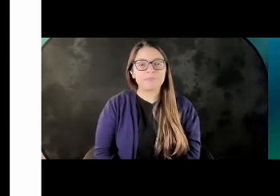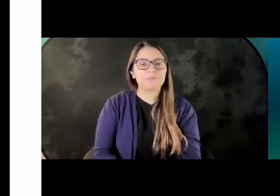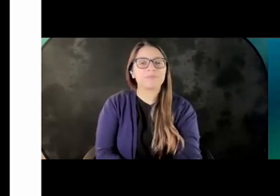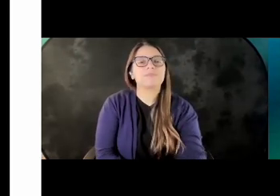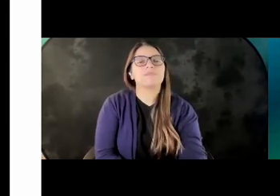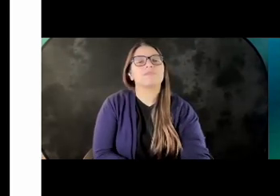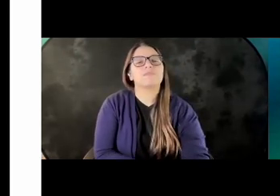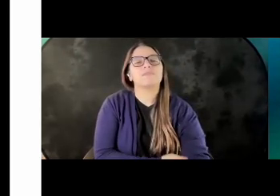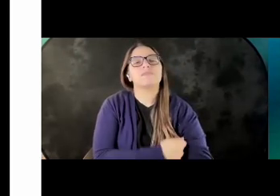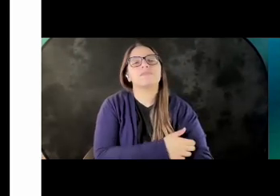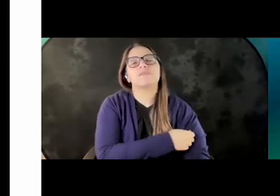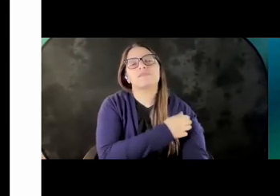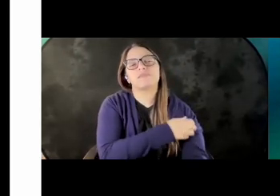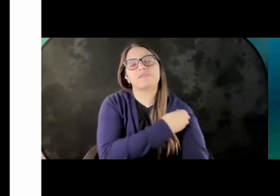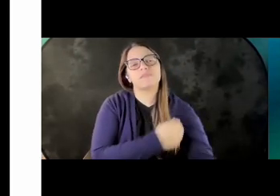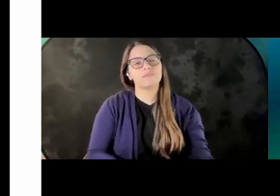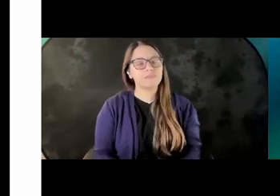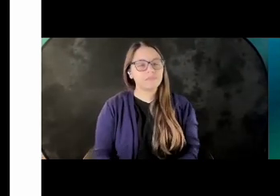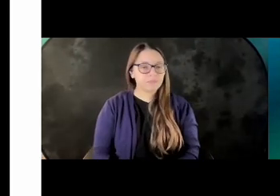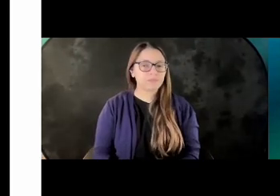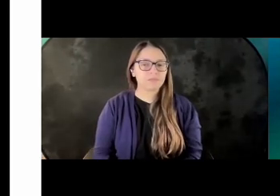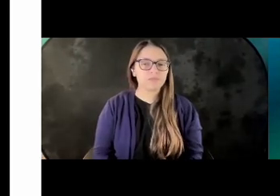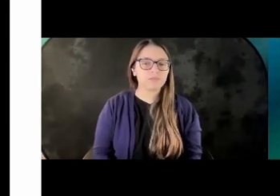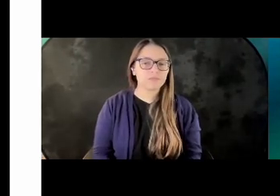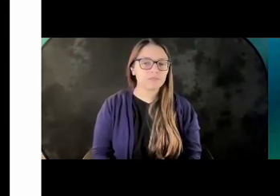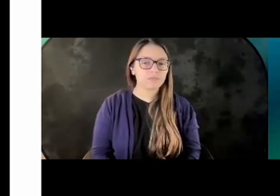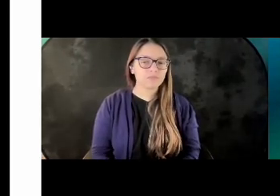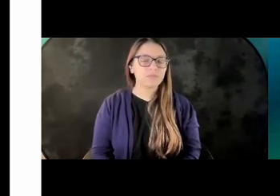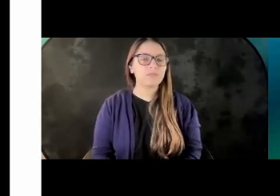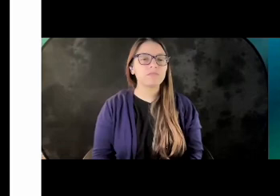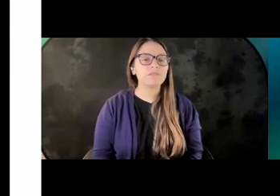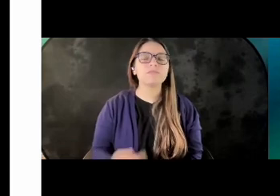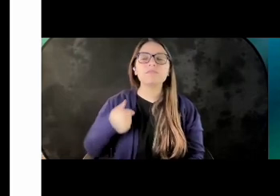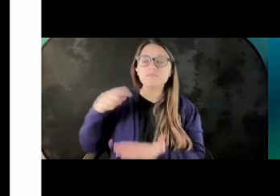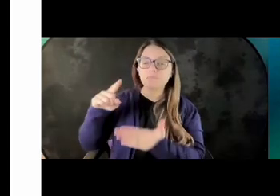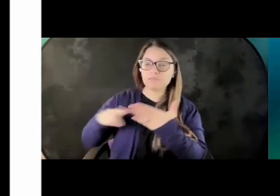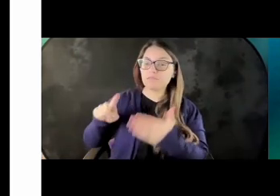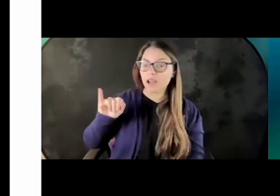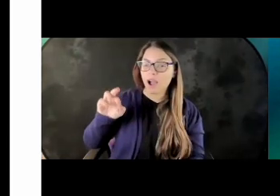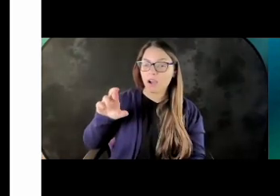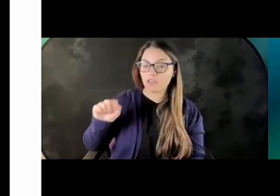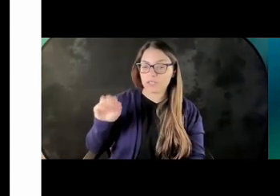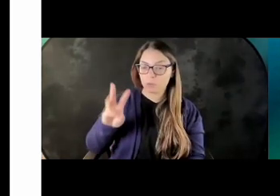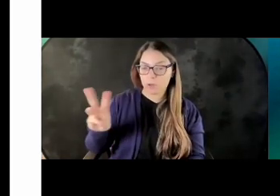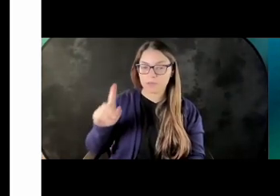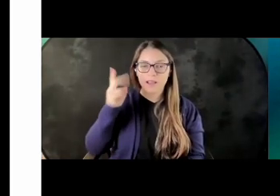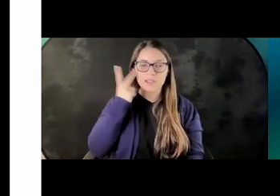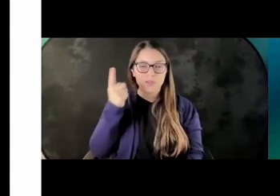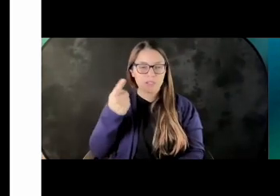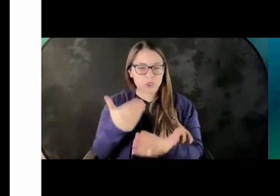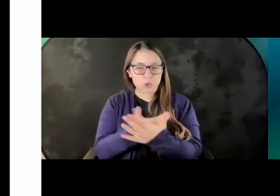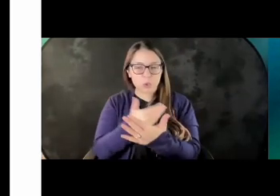On the next slide, when I was looking at the IRS website, I saw this new publication